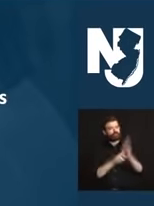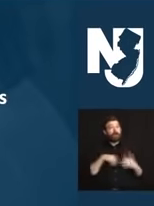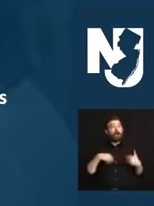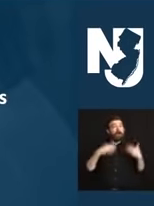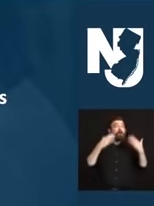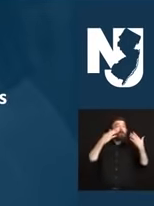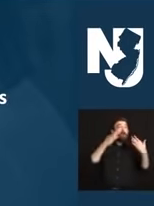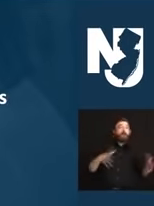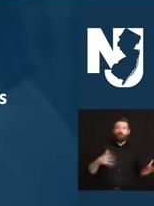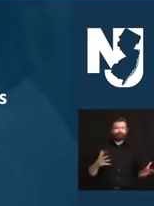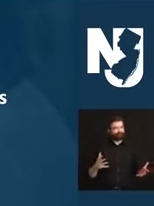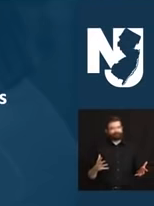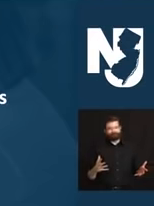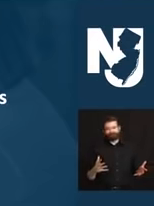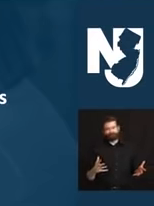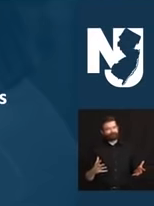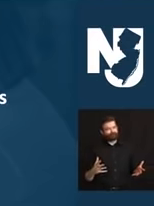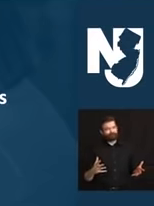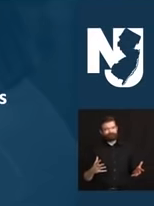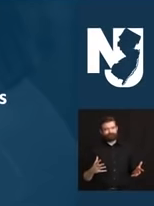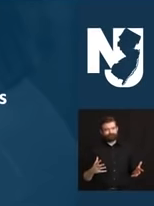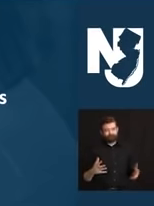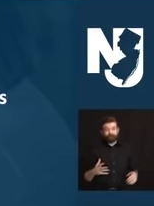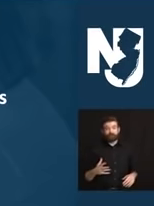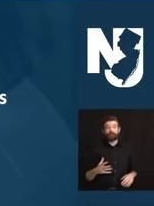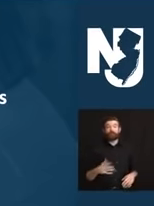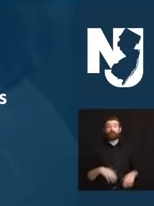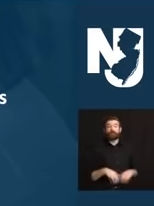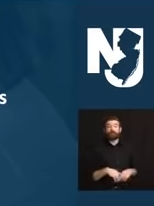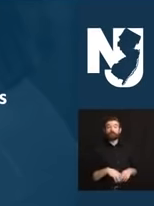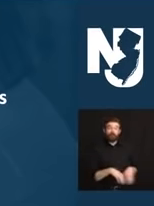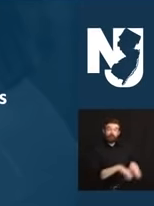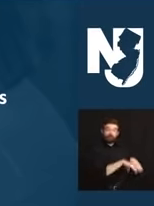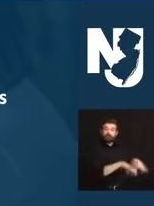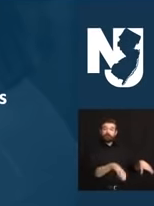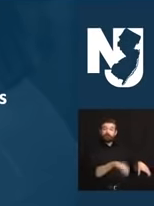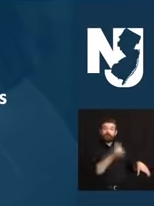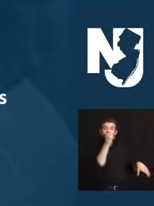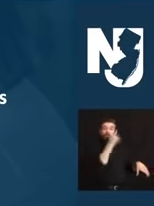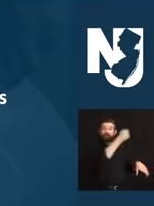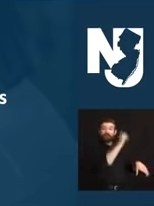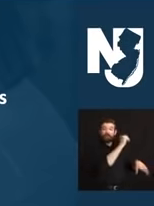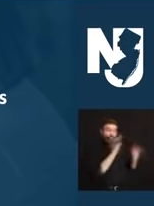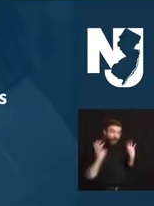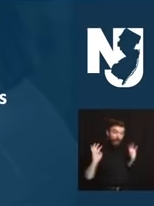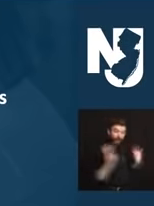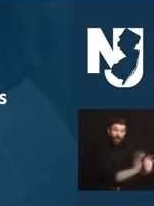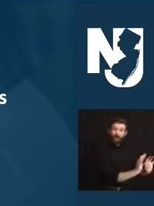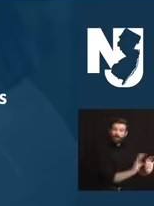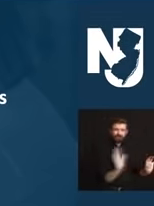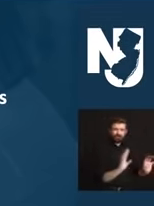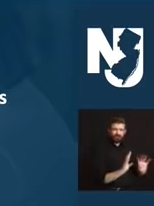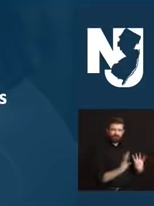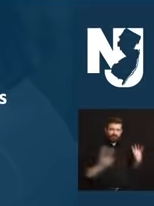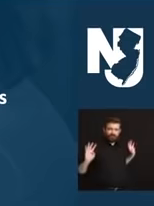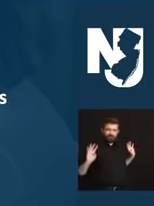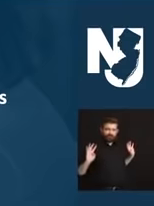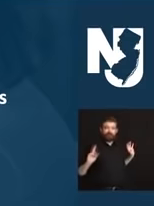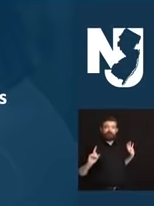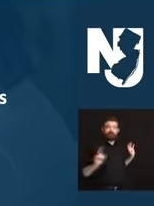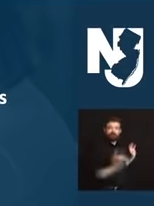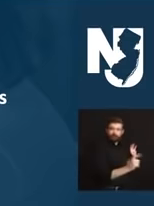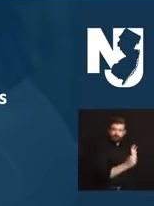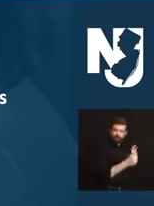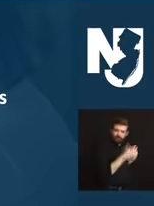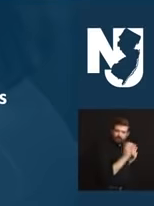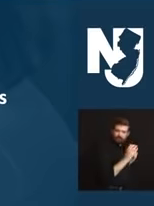bar. Leave spaces where other customers can safely approach to place their order. And on your way in and out, or to the